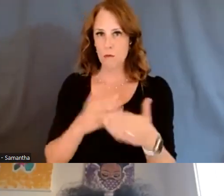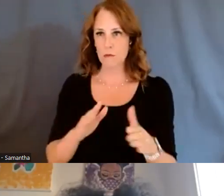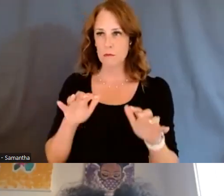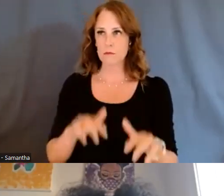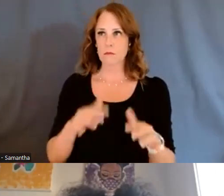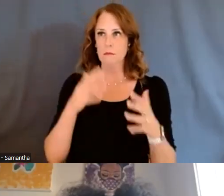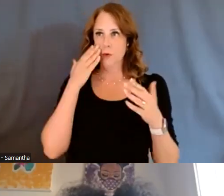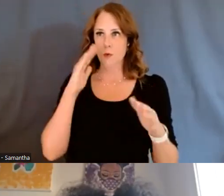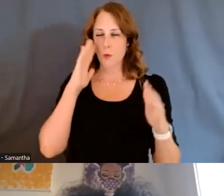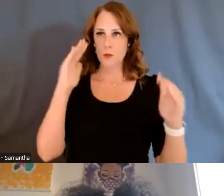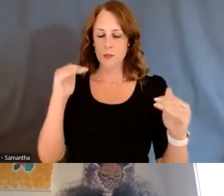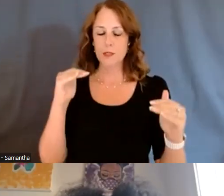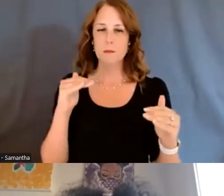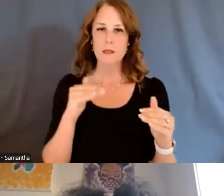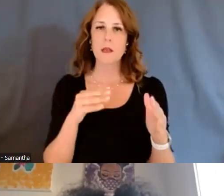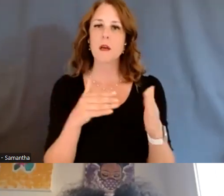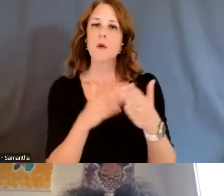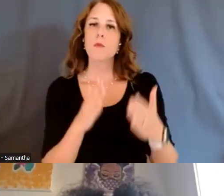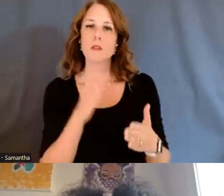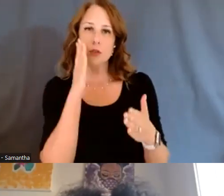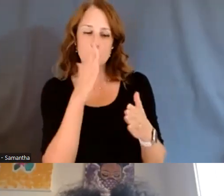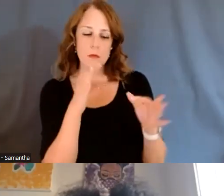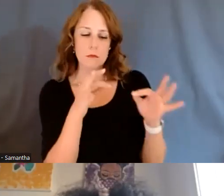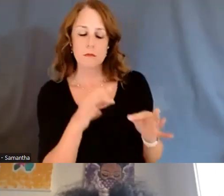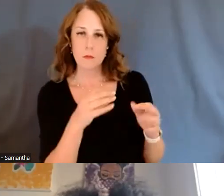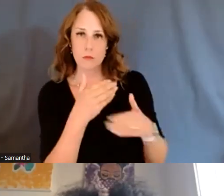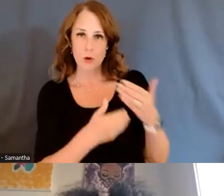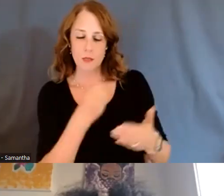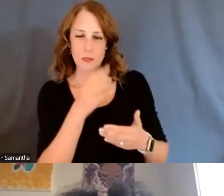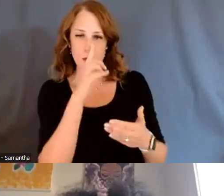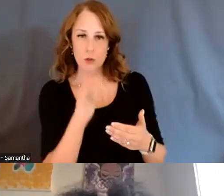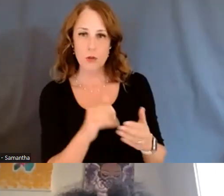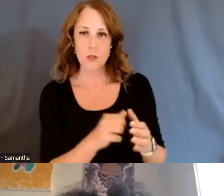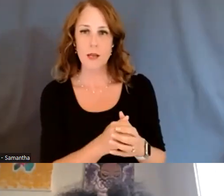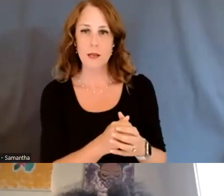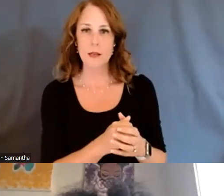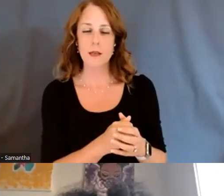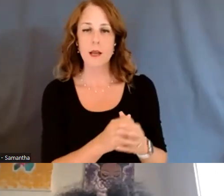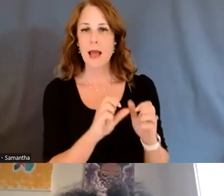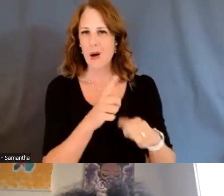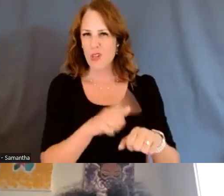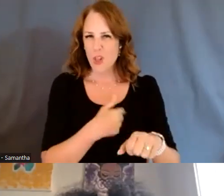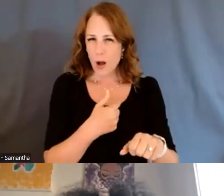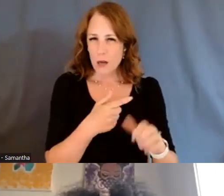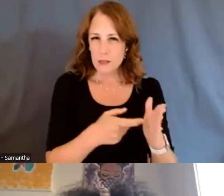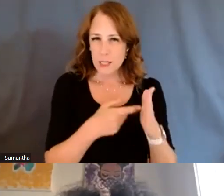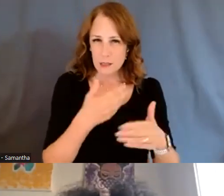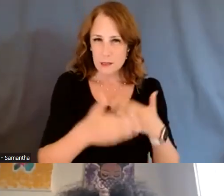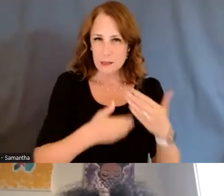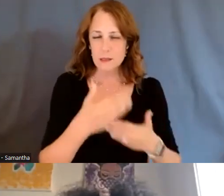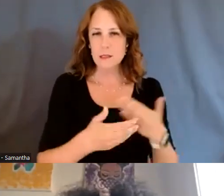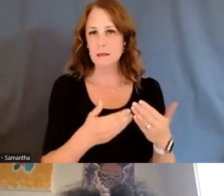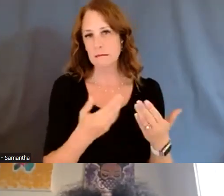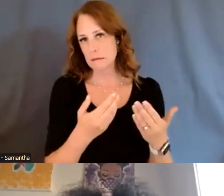the prosecutors will describe what the process will be like, how long the process can be anticipated, because that can depend on the type of case that it